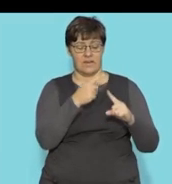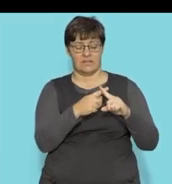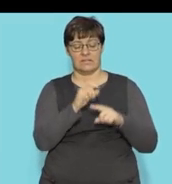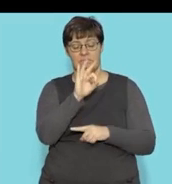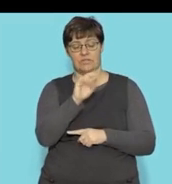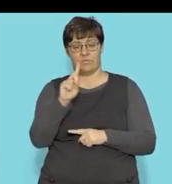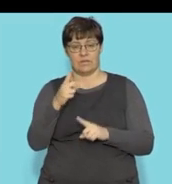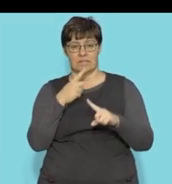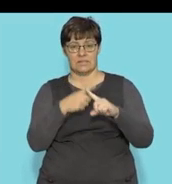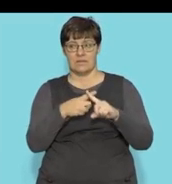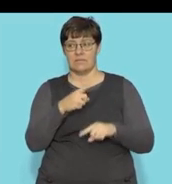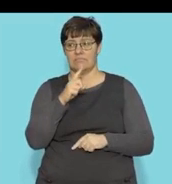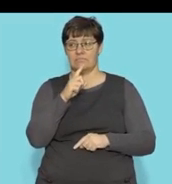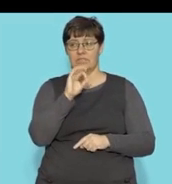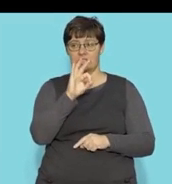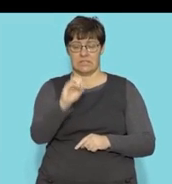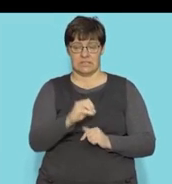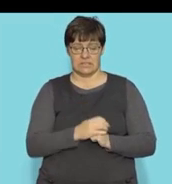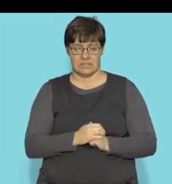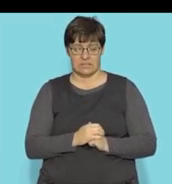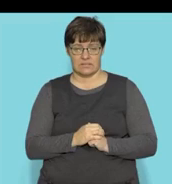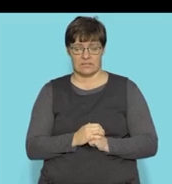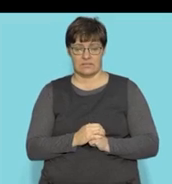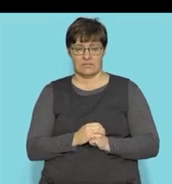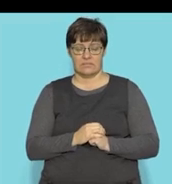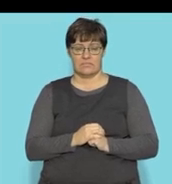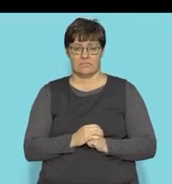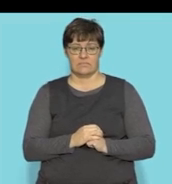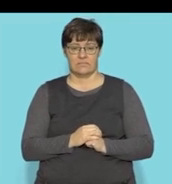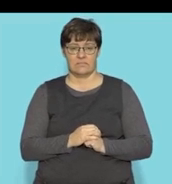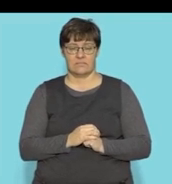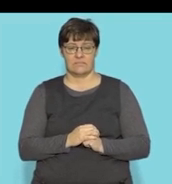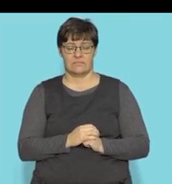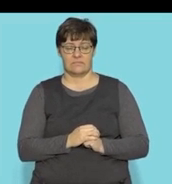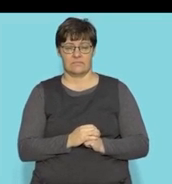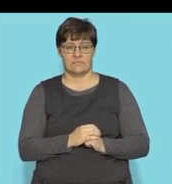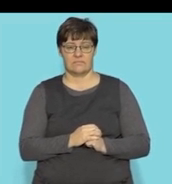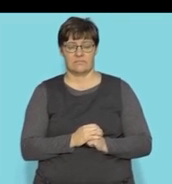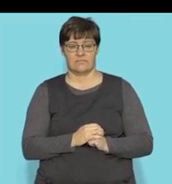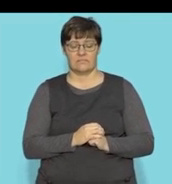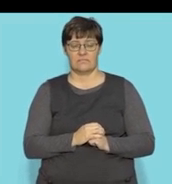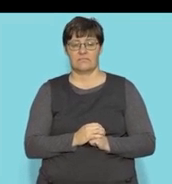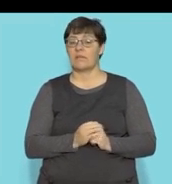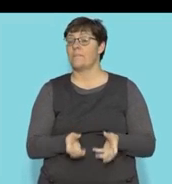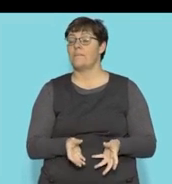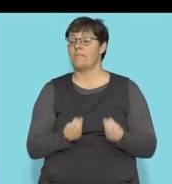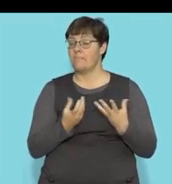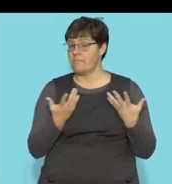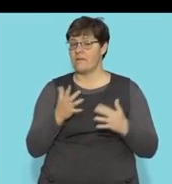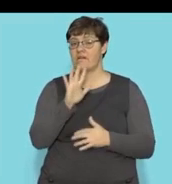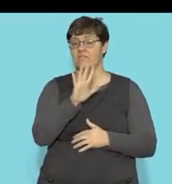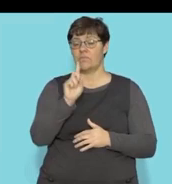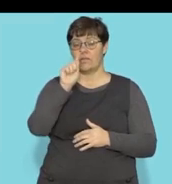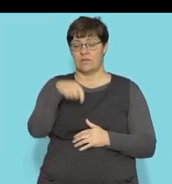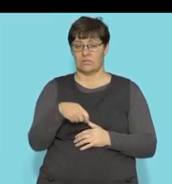got 55 multiplied by 31 multiplied by 30. And that's going to give